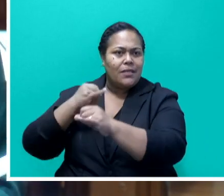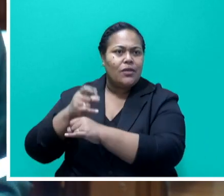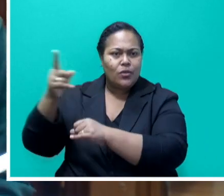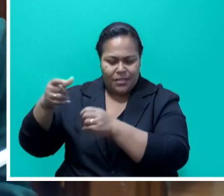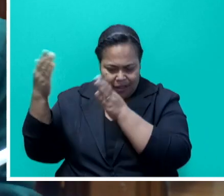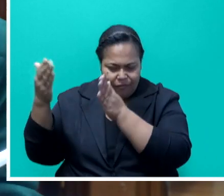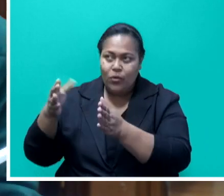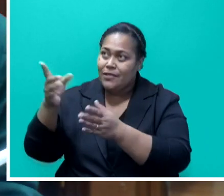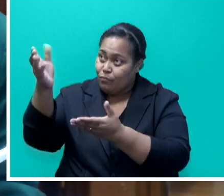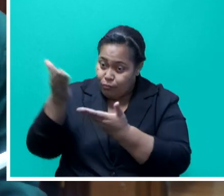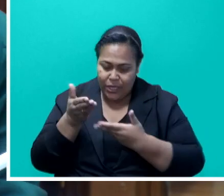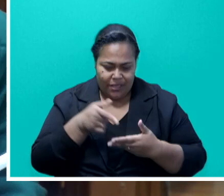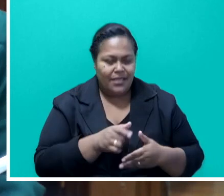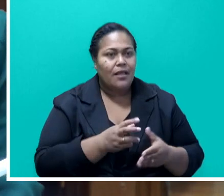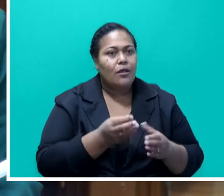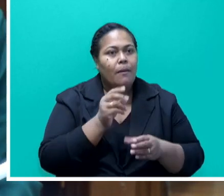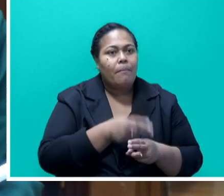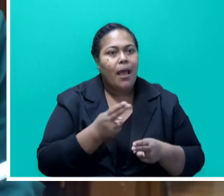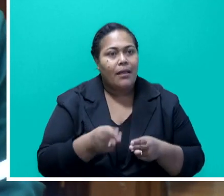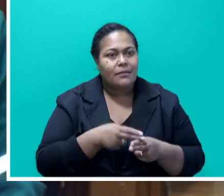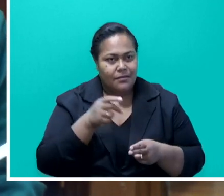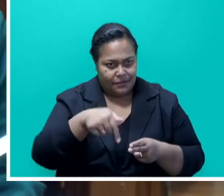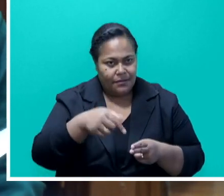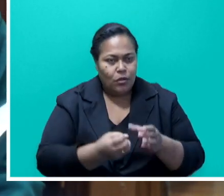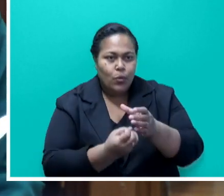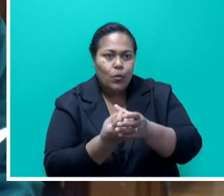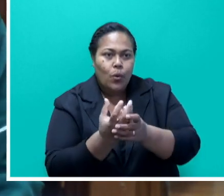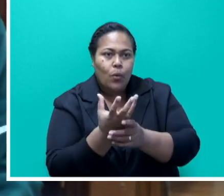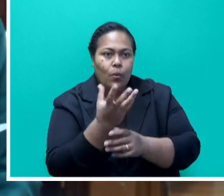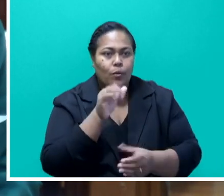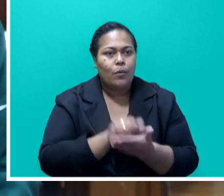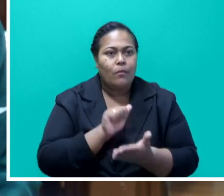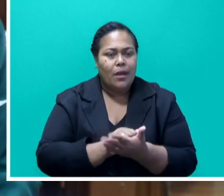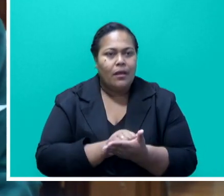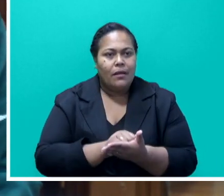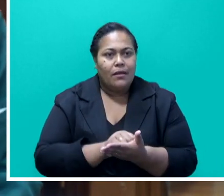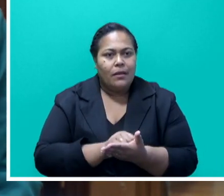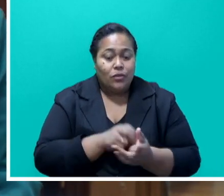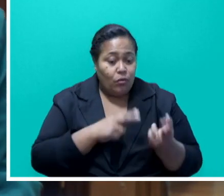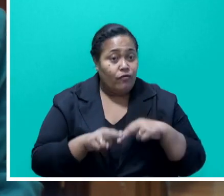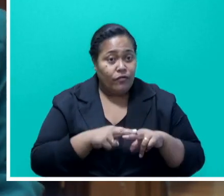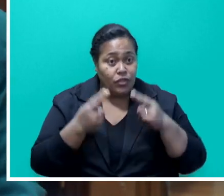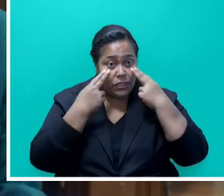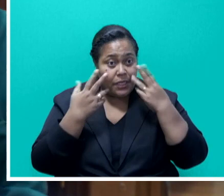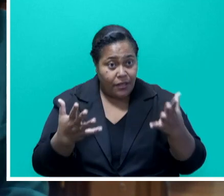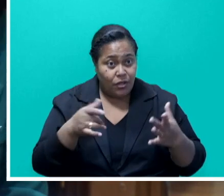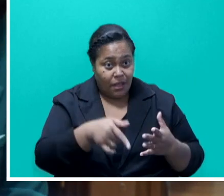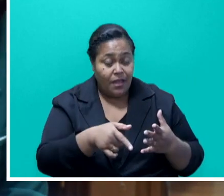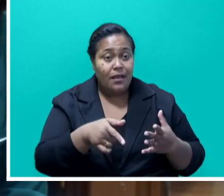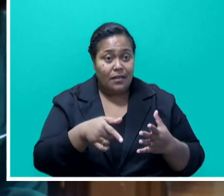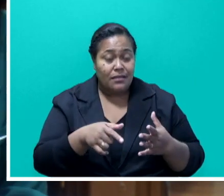country and could serve multiple purposes, such as being part of Fiji's nature-based solutions to addressing climate